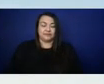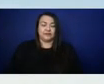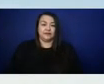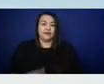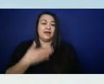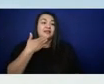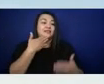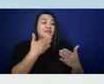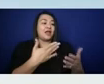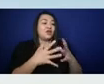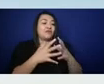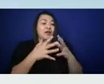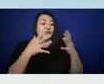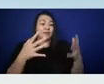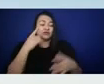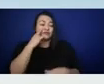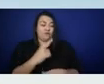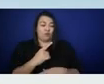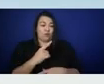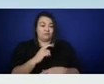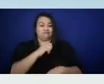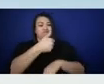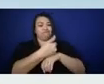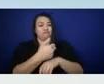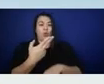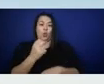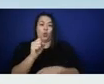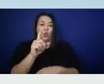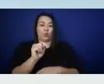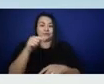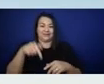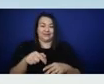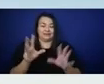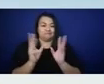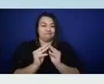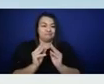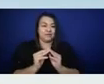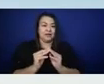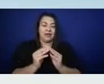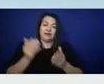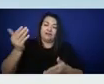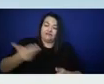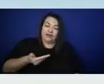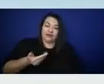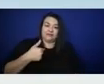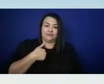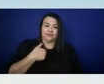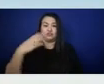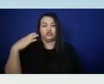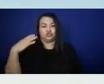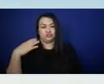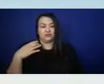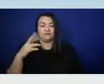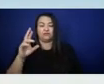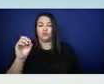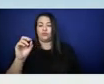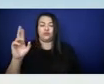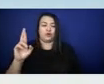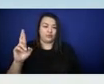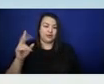businesses. He's been there for us time and again. Mr. Acosta, thank you so much. Welcome. I turn it over to you.